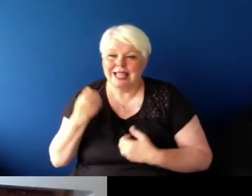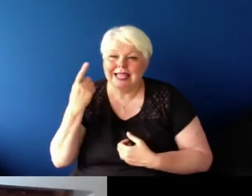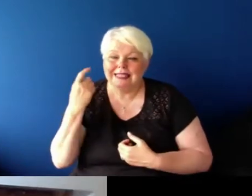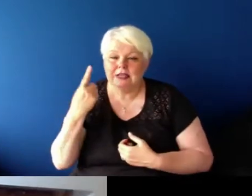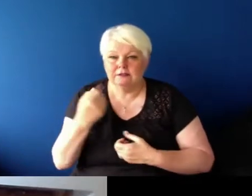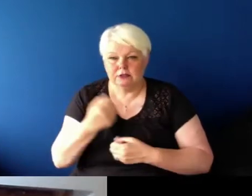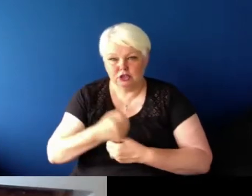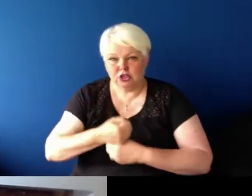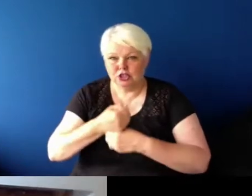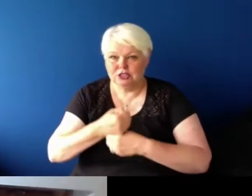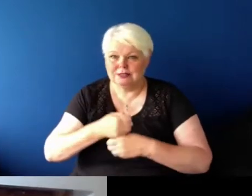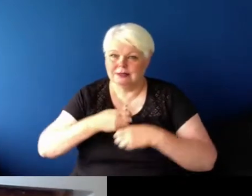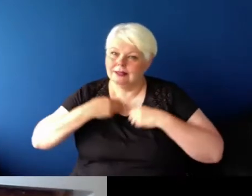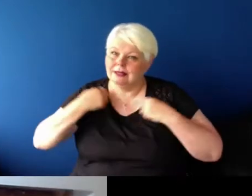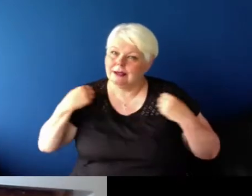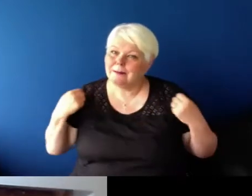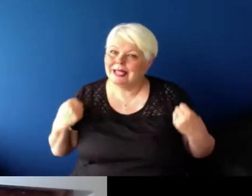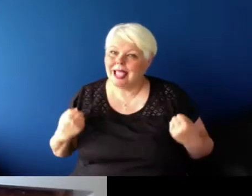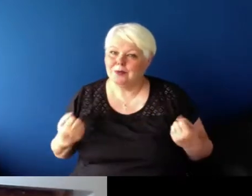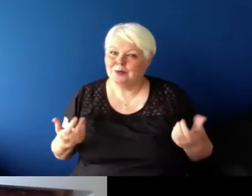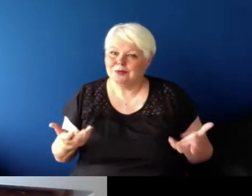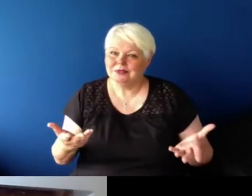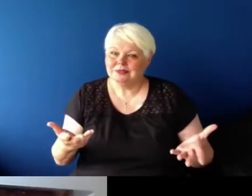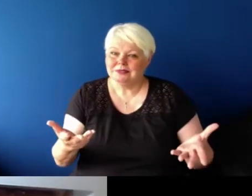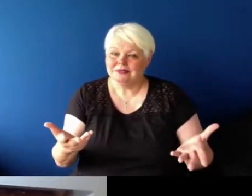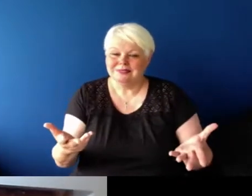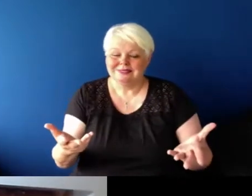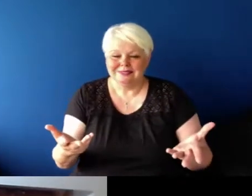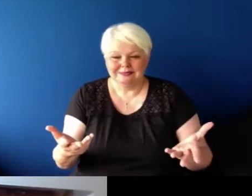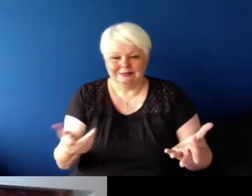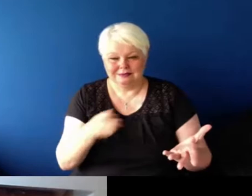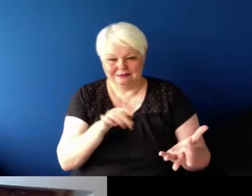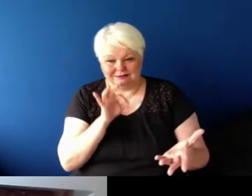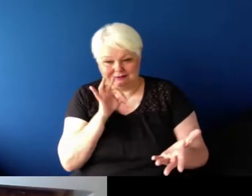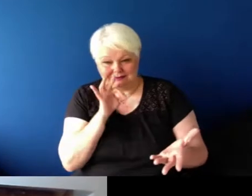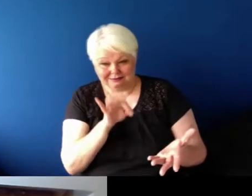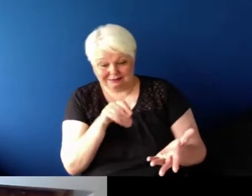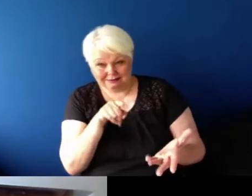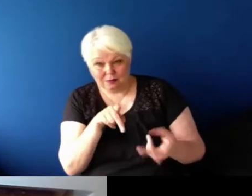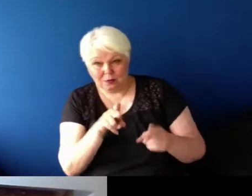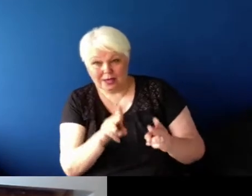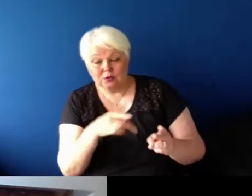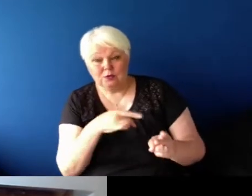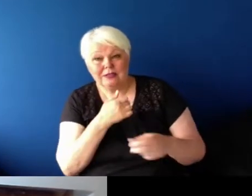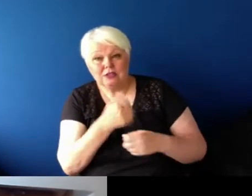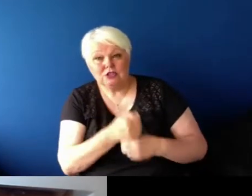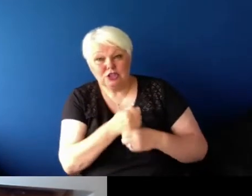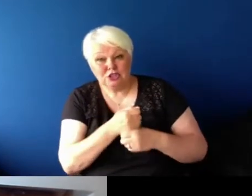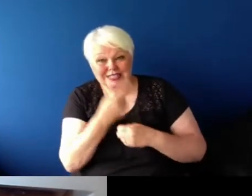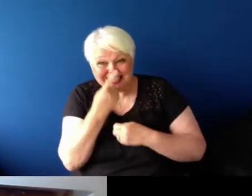churches coming out. So he asks, in what ways do you think the churches can come